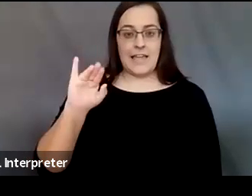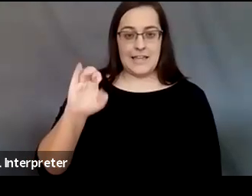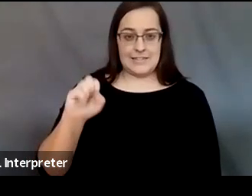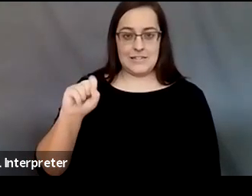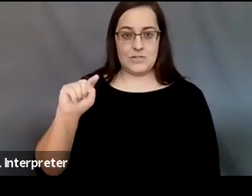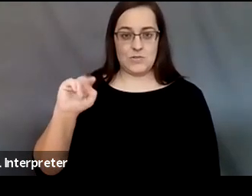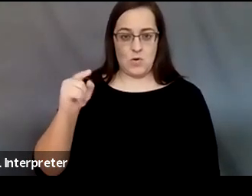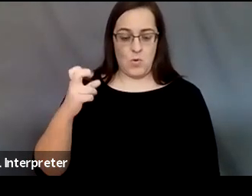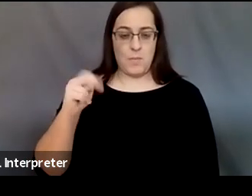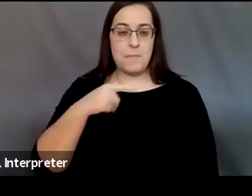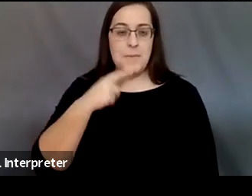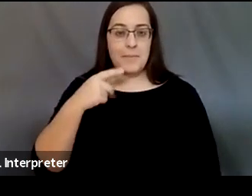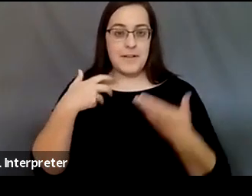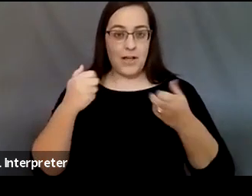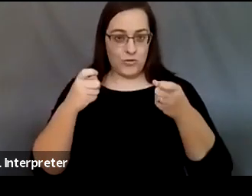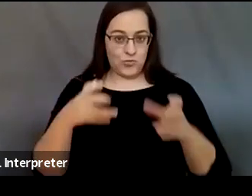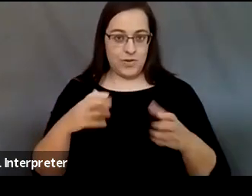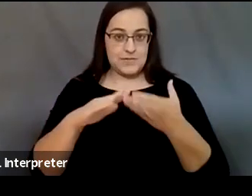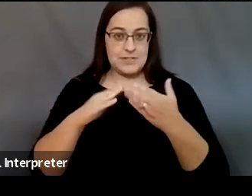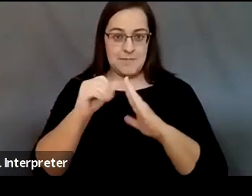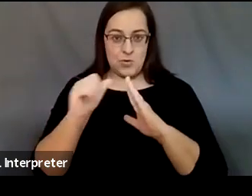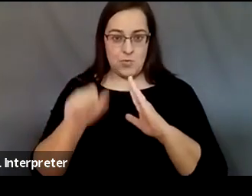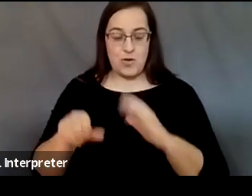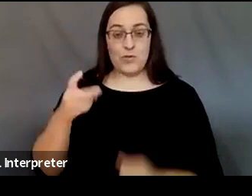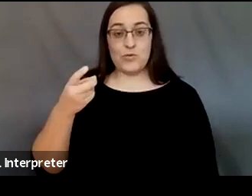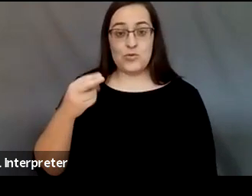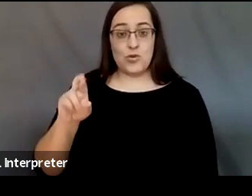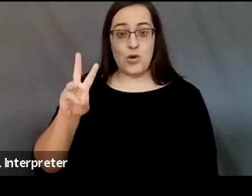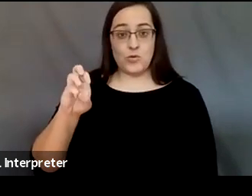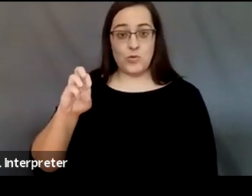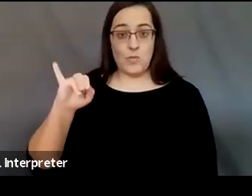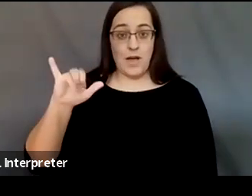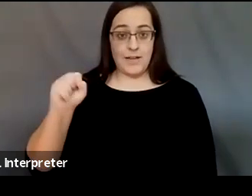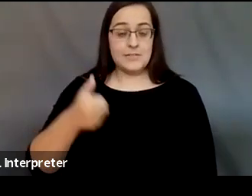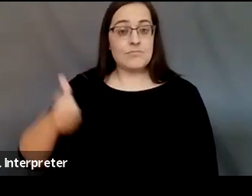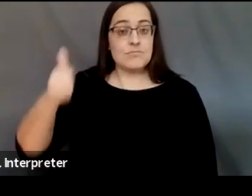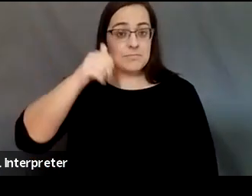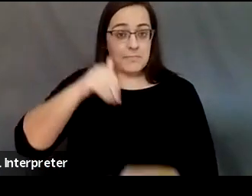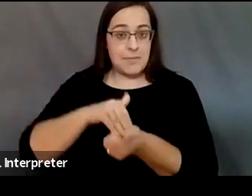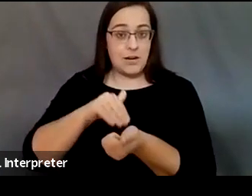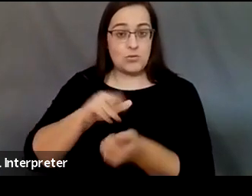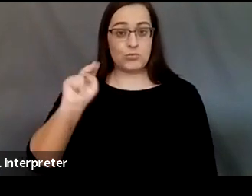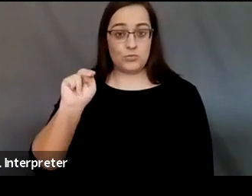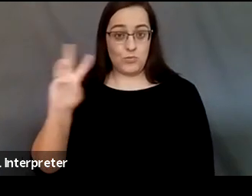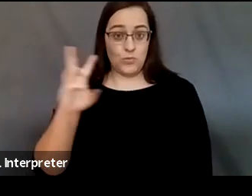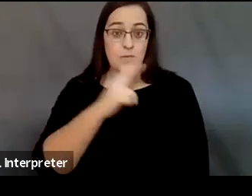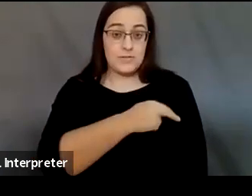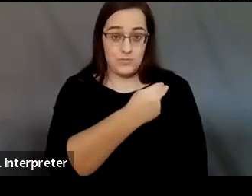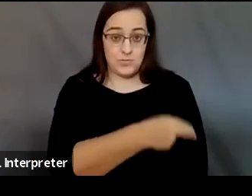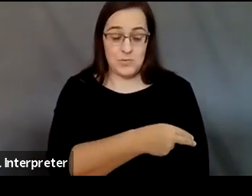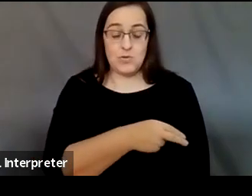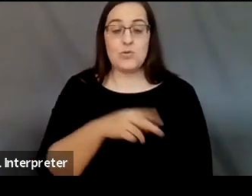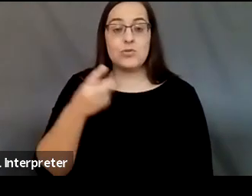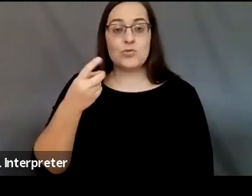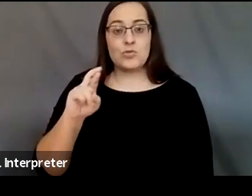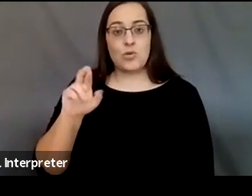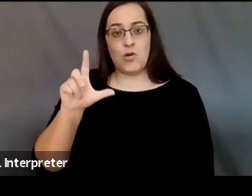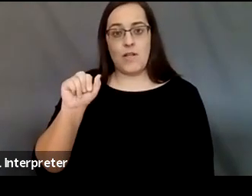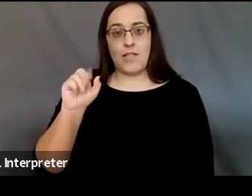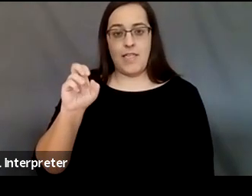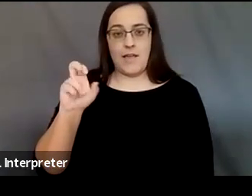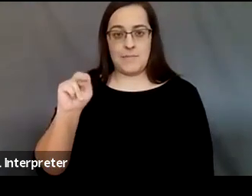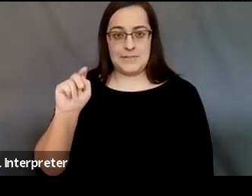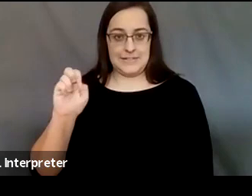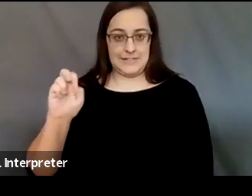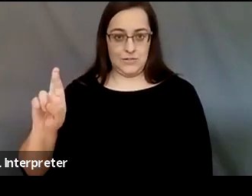Public Health Director for the City of Amarillo, Dr. Brian Weis, Chief Medical Officer for Northwest Texas Hospital, Dr. Michael Lamentier,